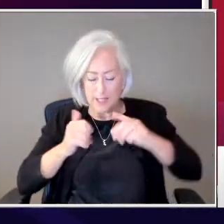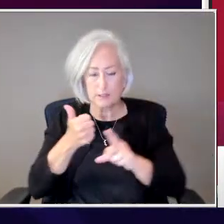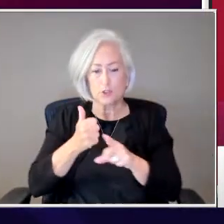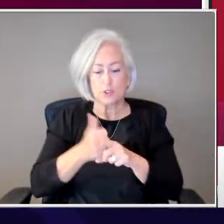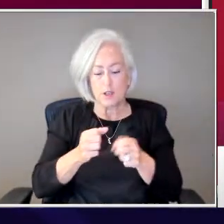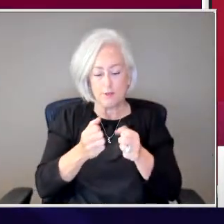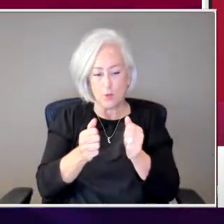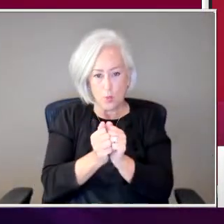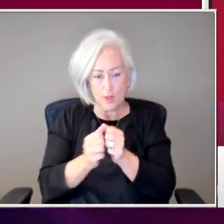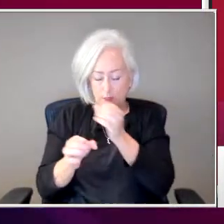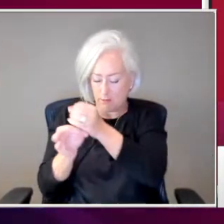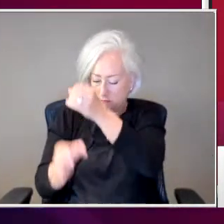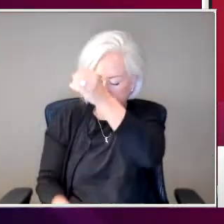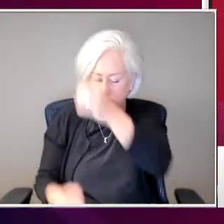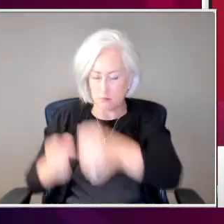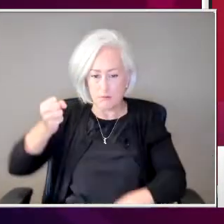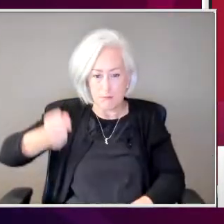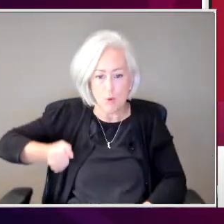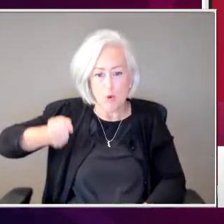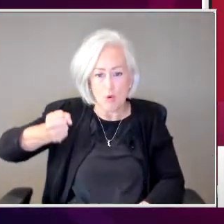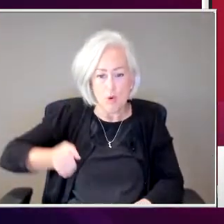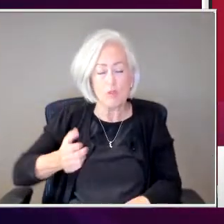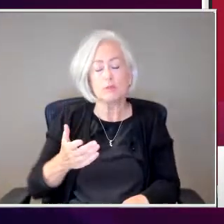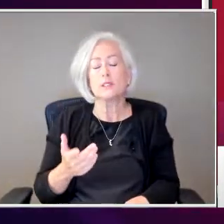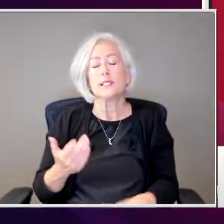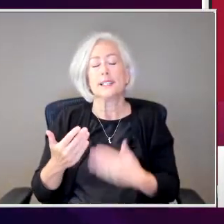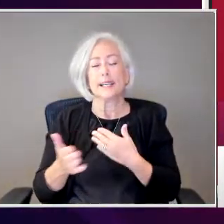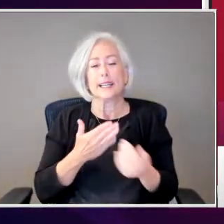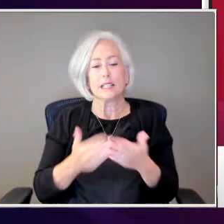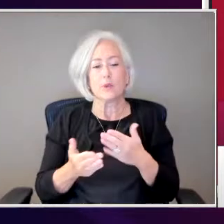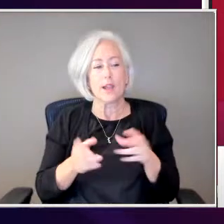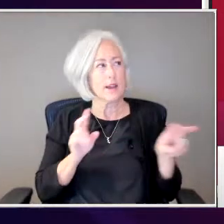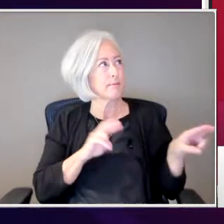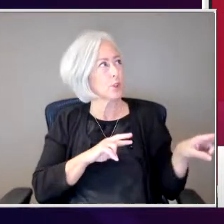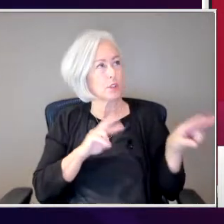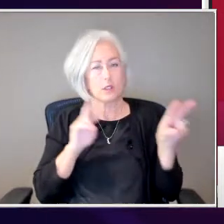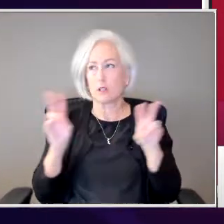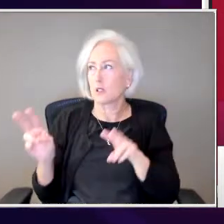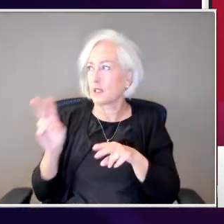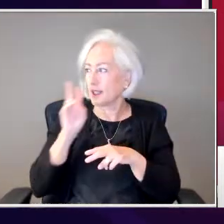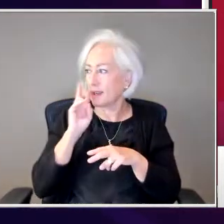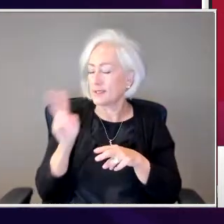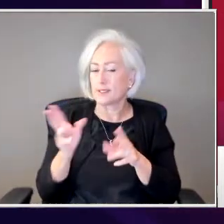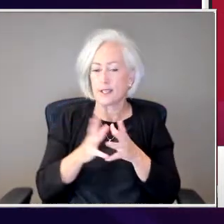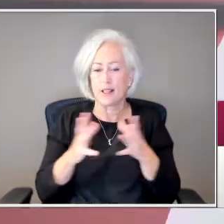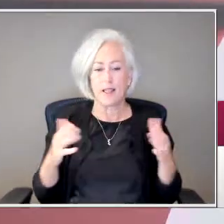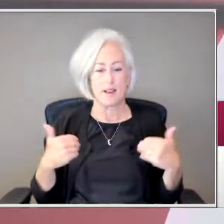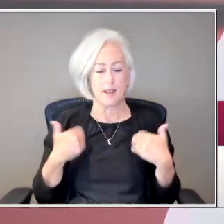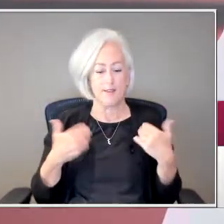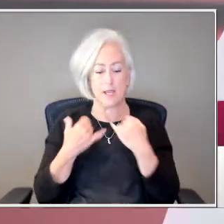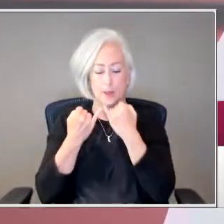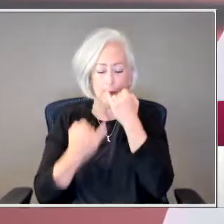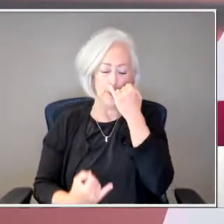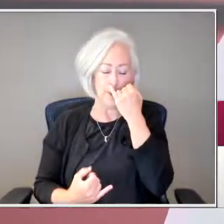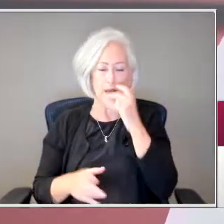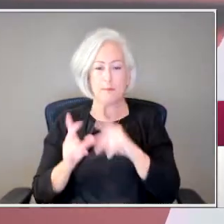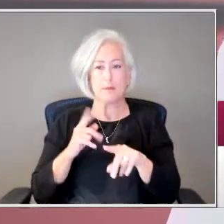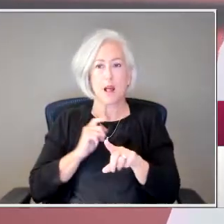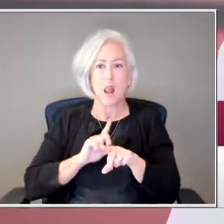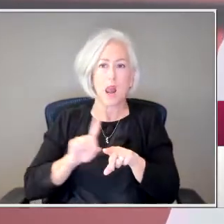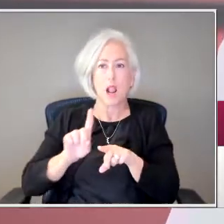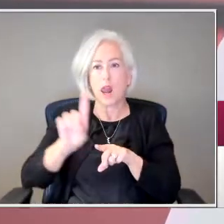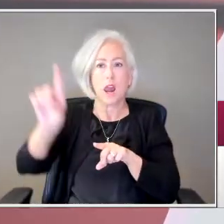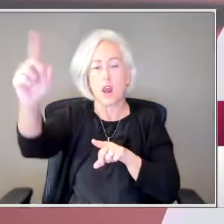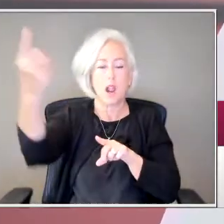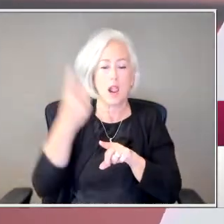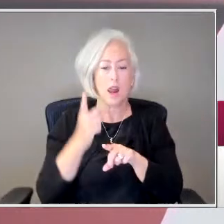so then I get around and I'm noticing there sure are a lot of young, thin people going by me. And then I got to the top